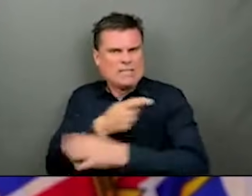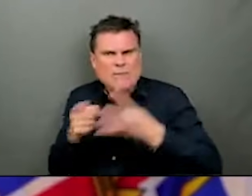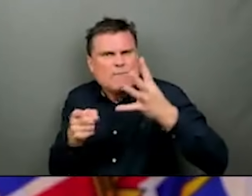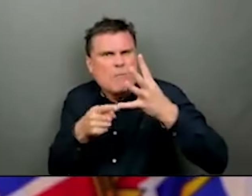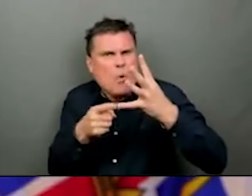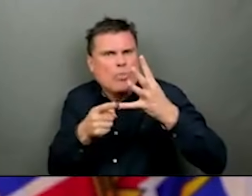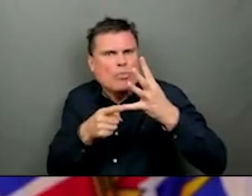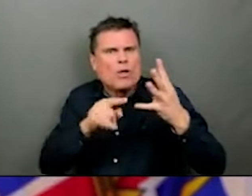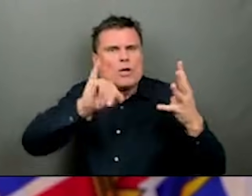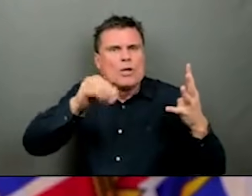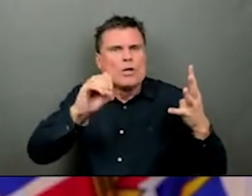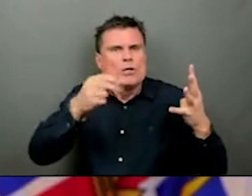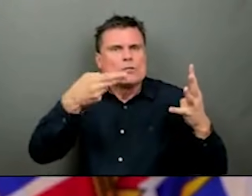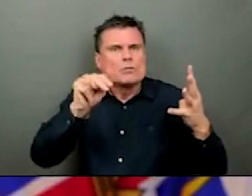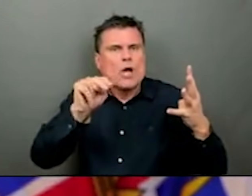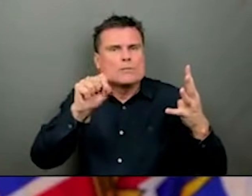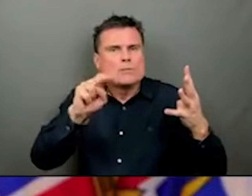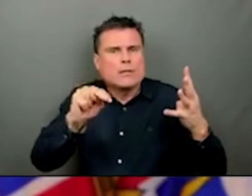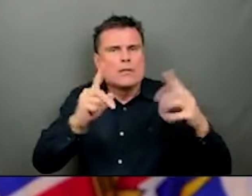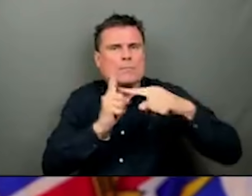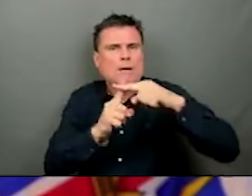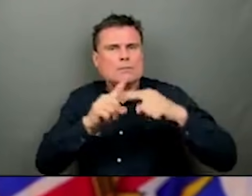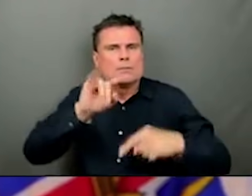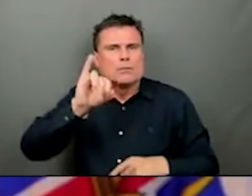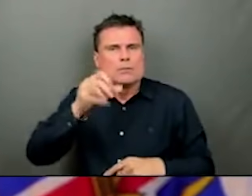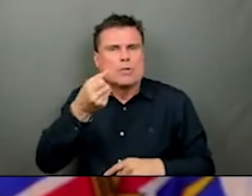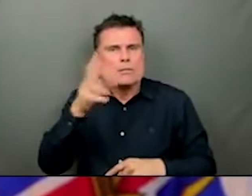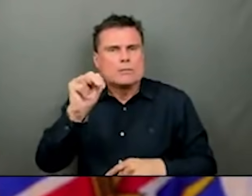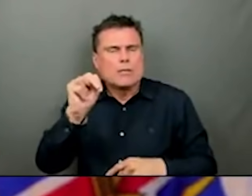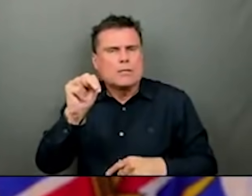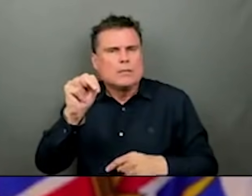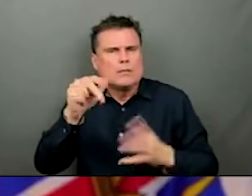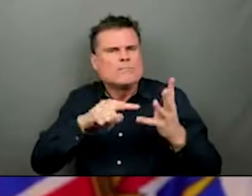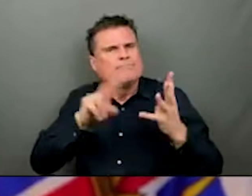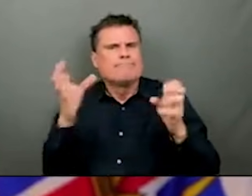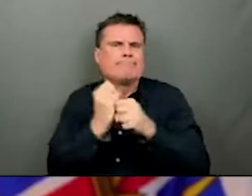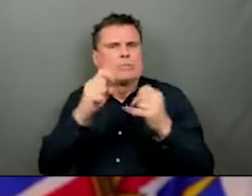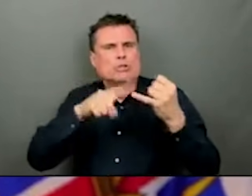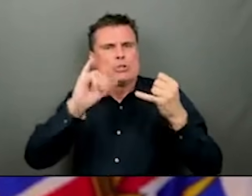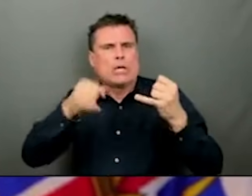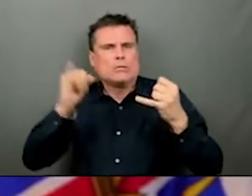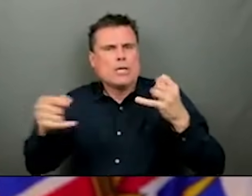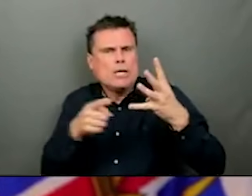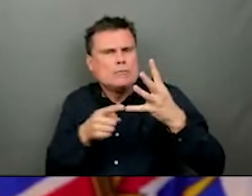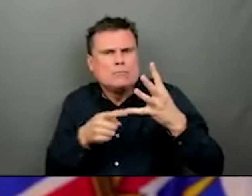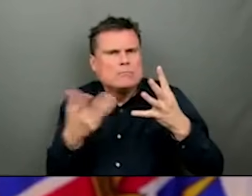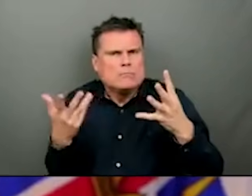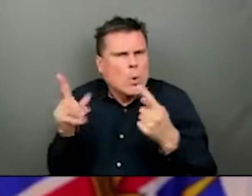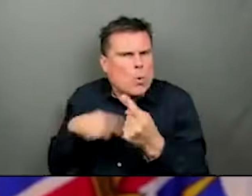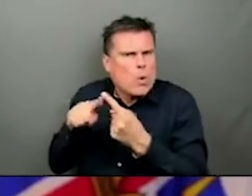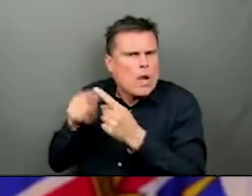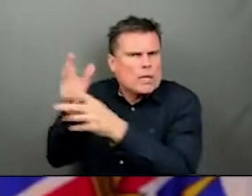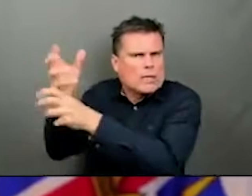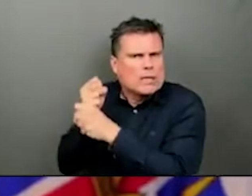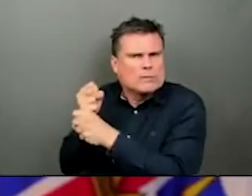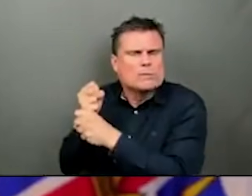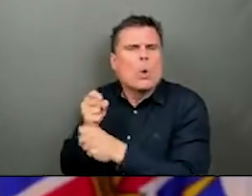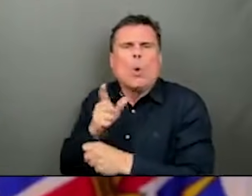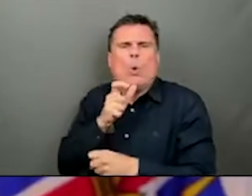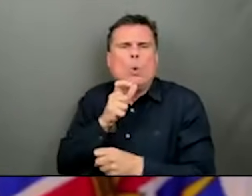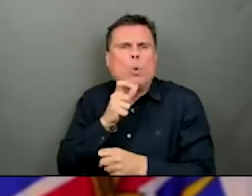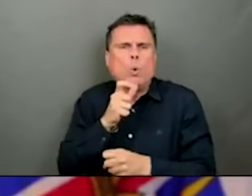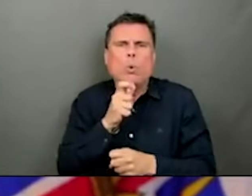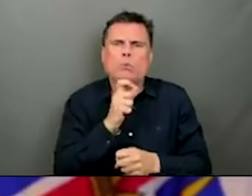how many doses may be arriving and who might be up for getting that shot. Sure, yeah. So that is also something we learned early this